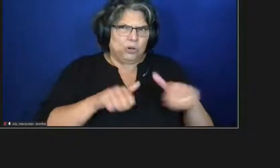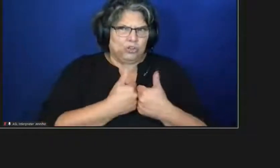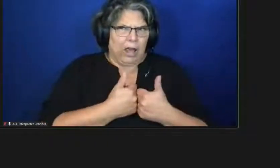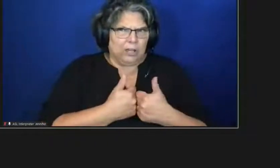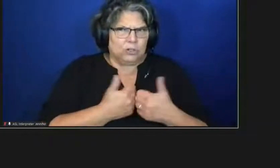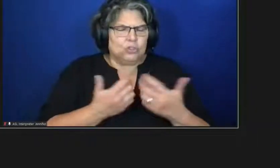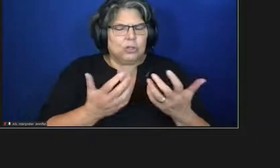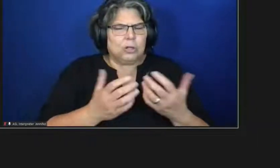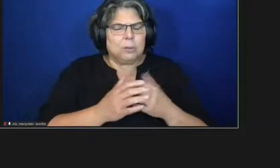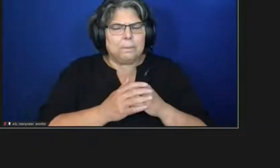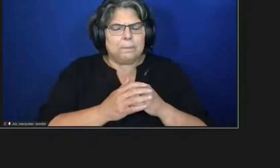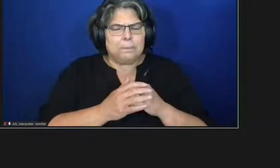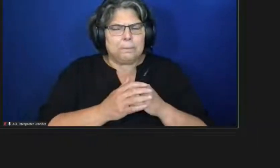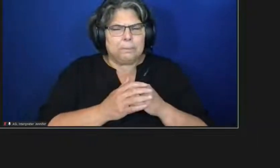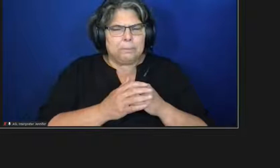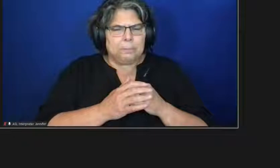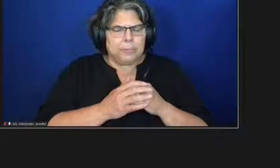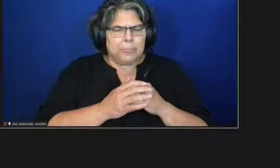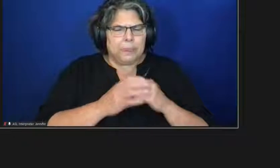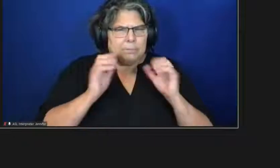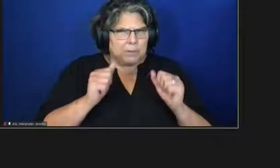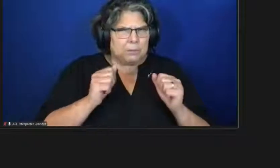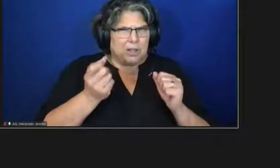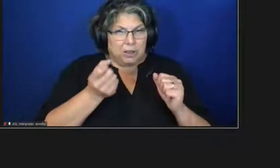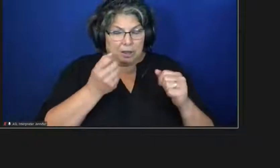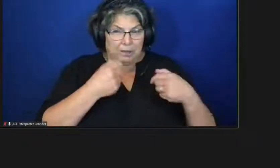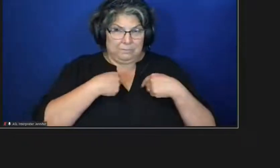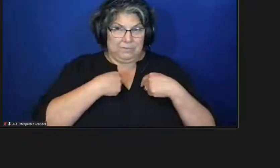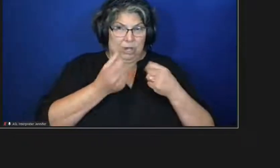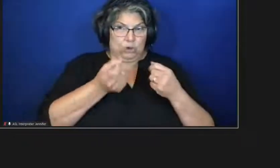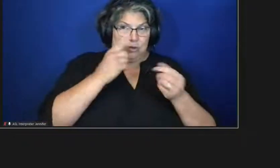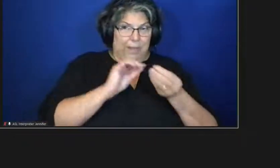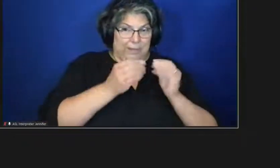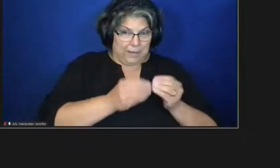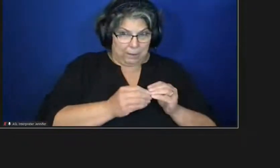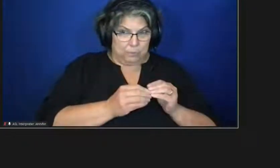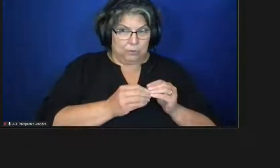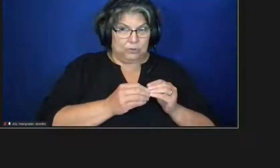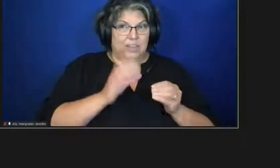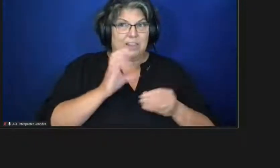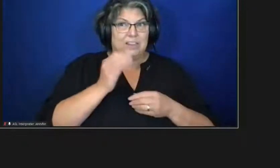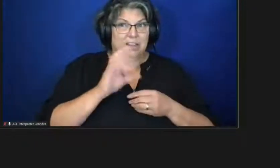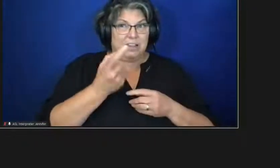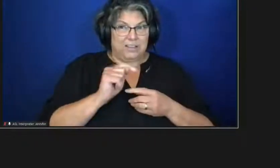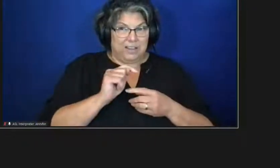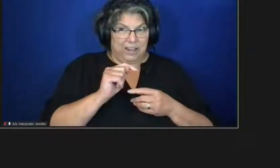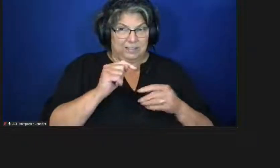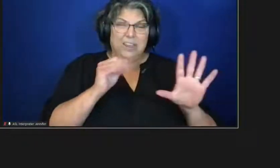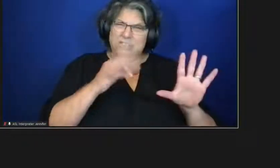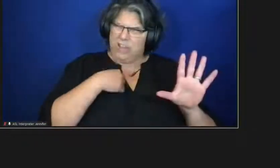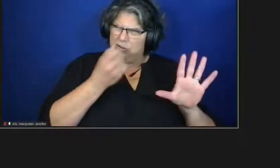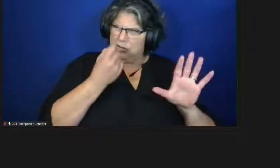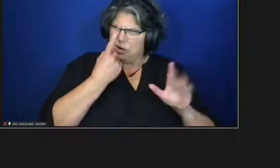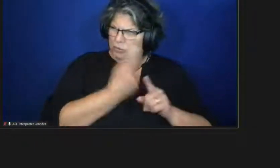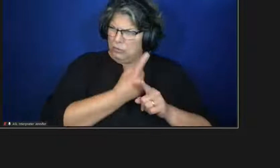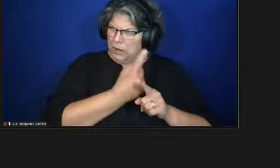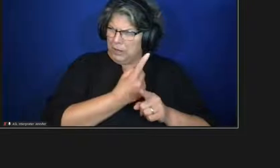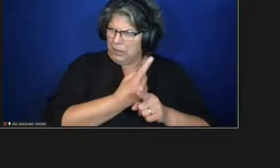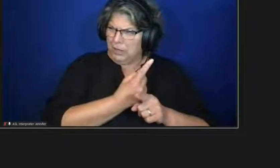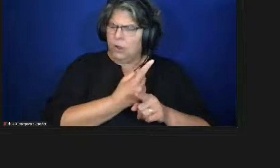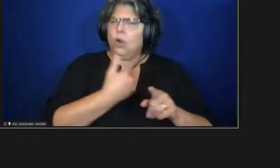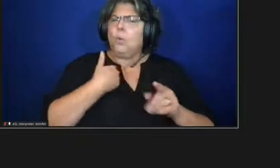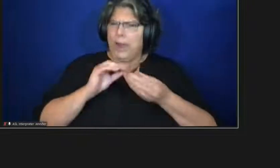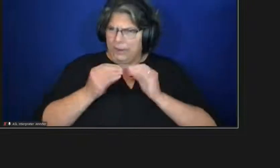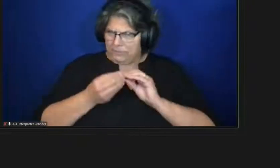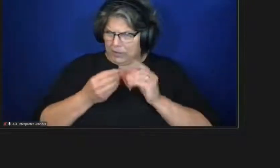so being able to understand those numbers in context, if I understand correctly right now, we have the numbers from the